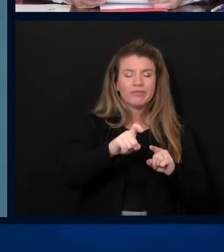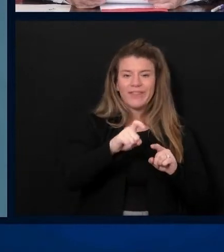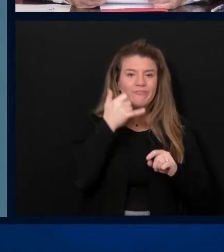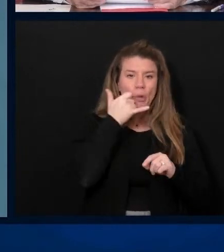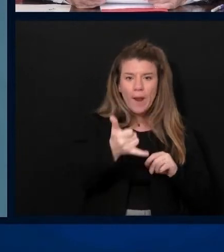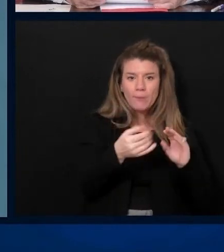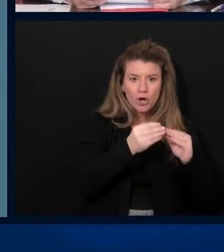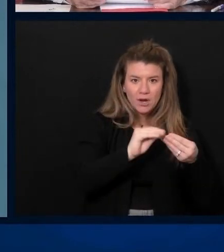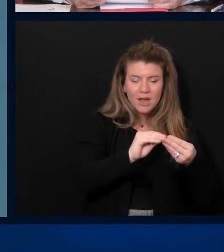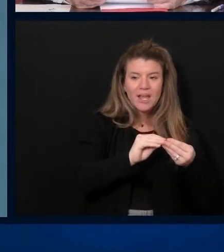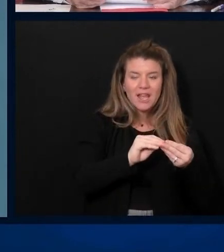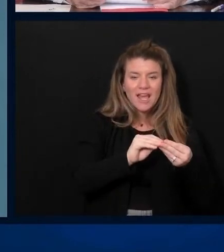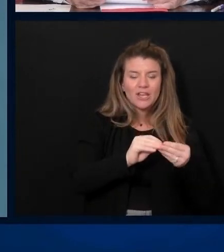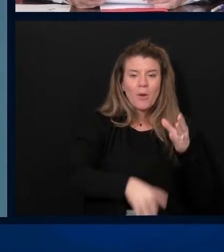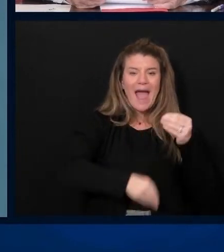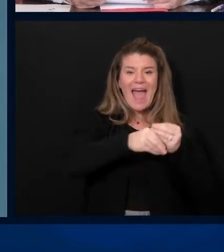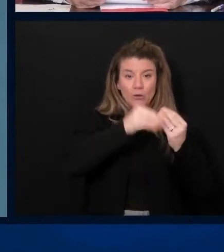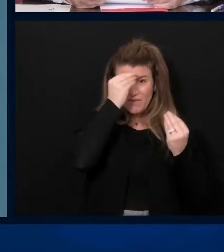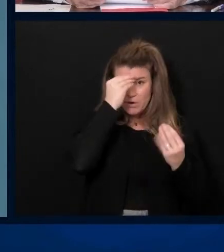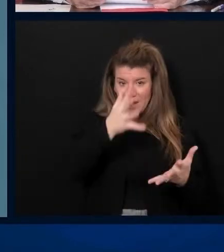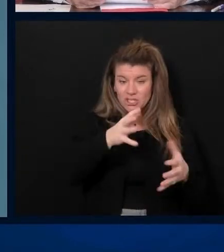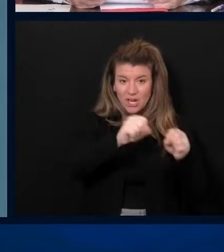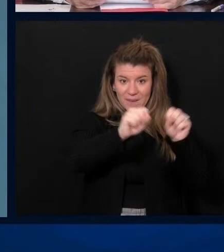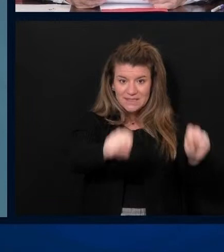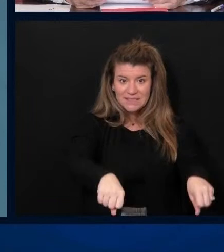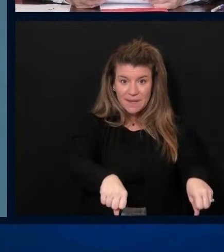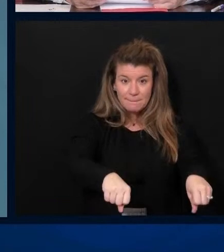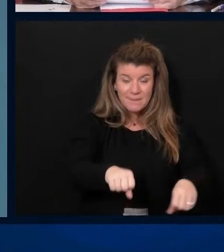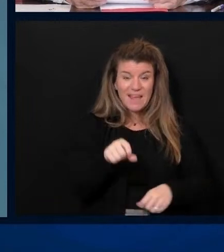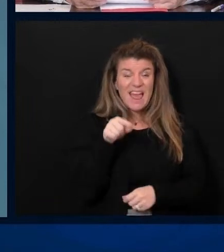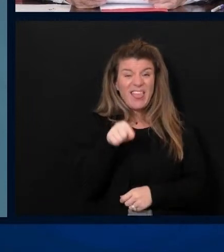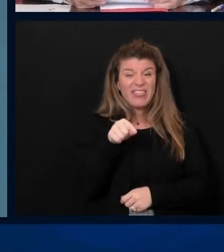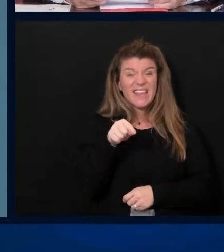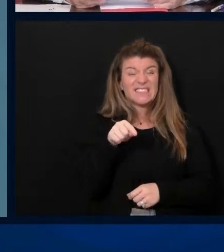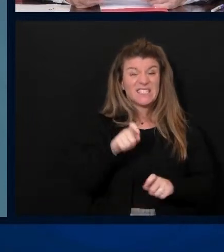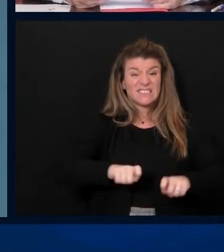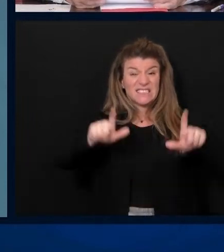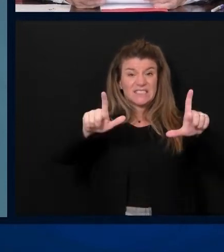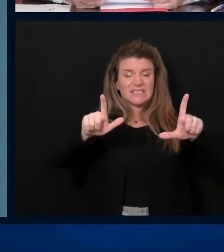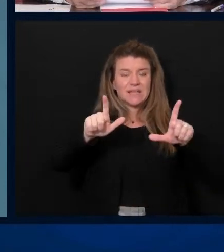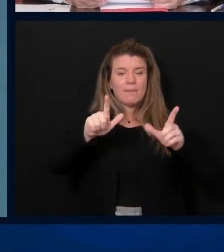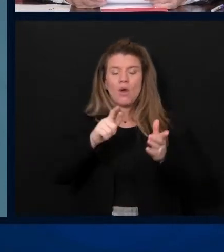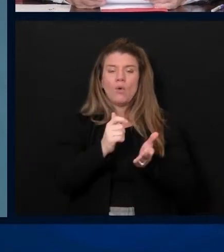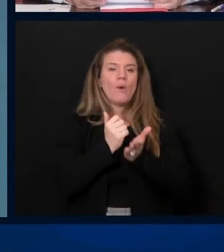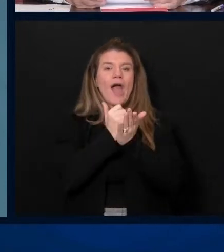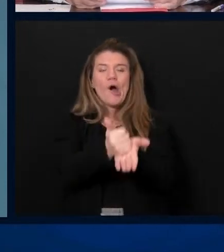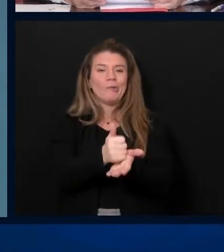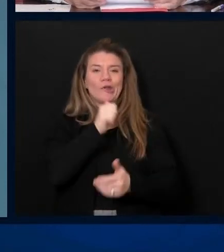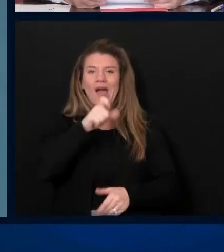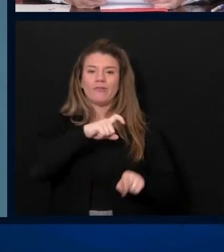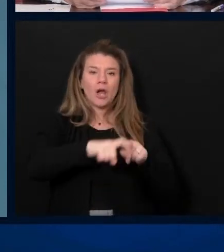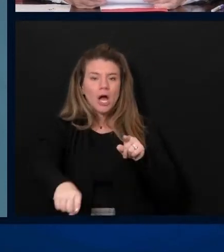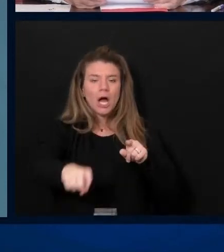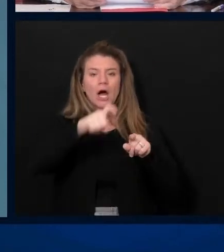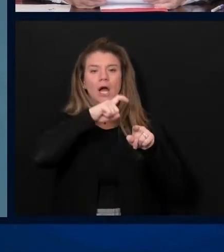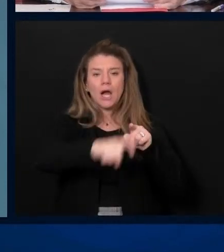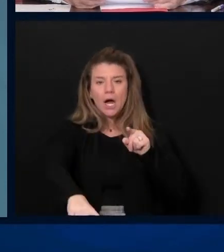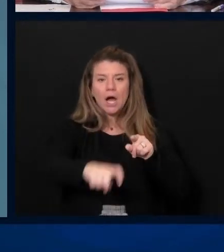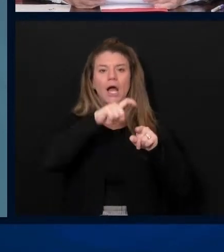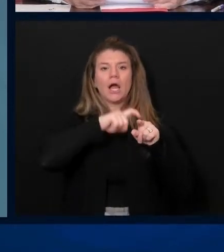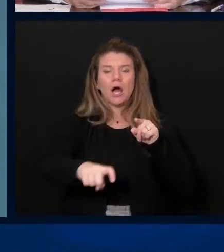get your information into the system. This will keep people from having to call time and time and time